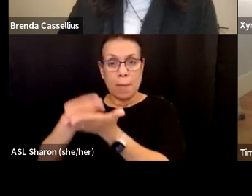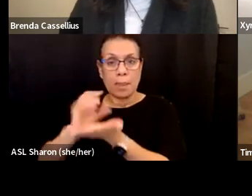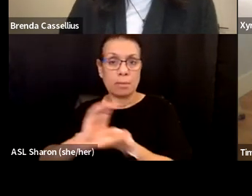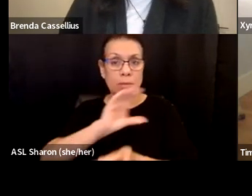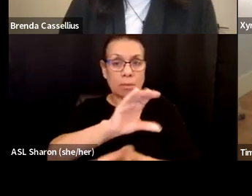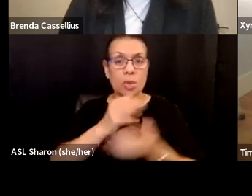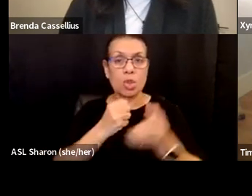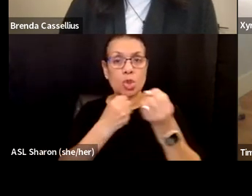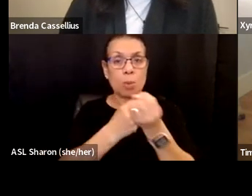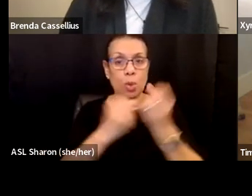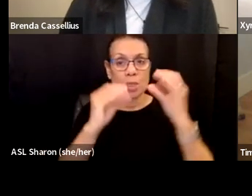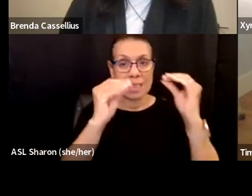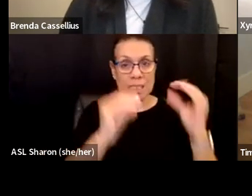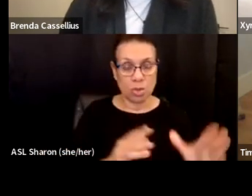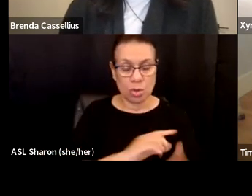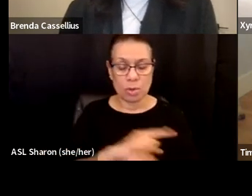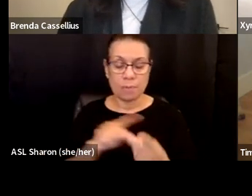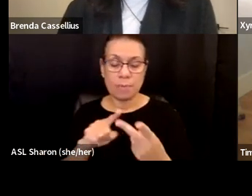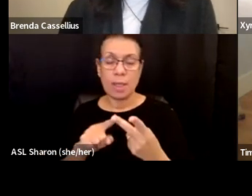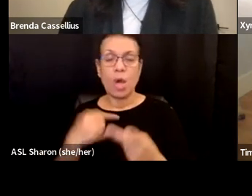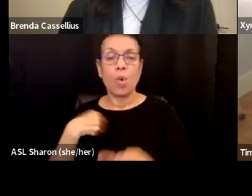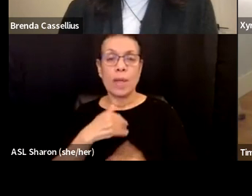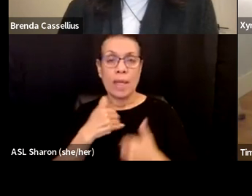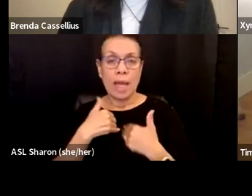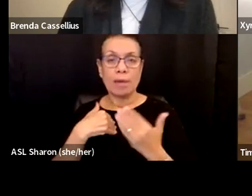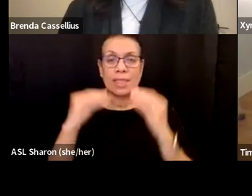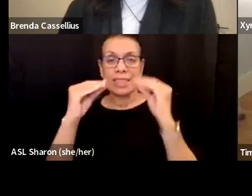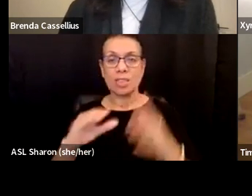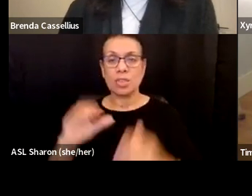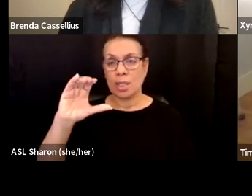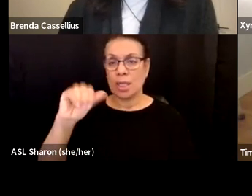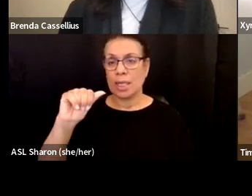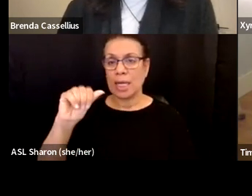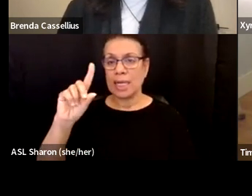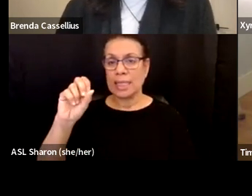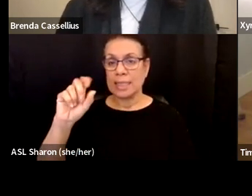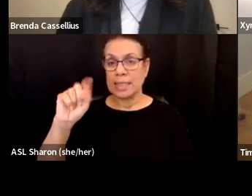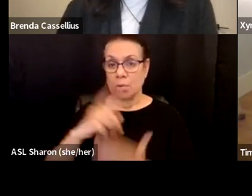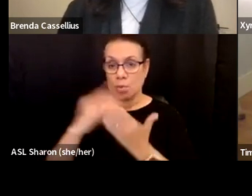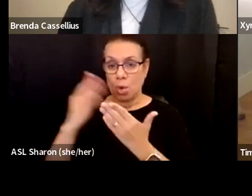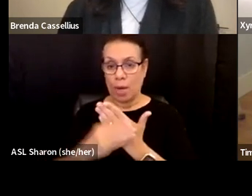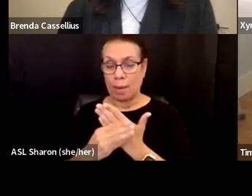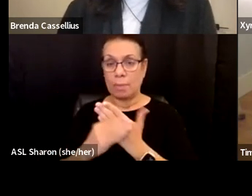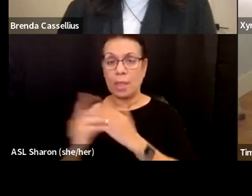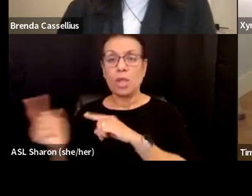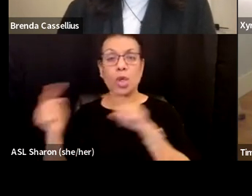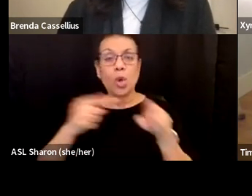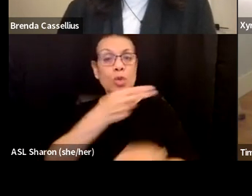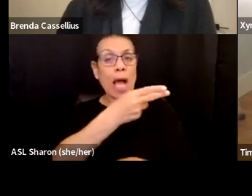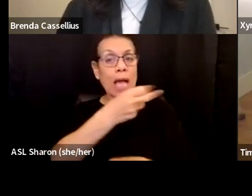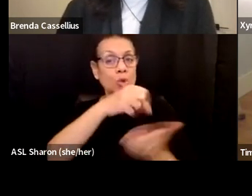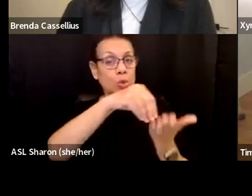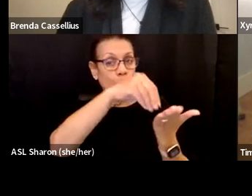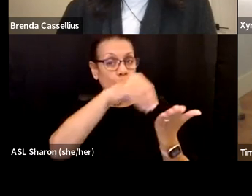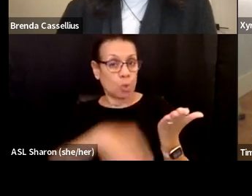support we also have an incredible teacher cadet program that reaches down into our high school students